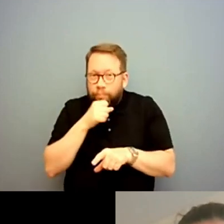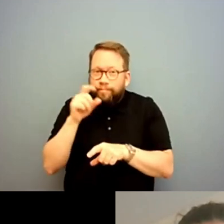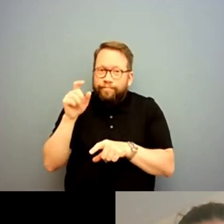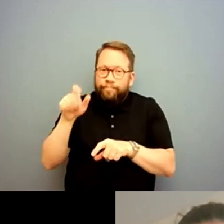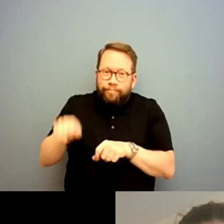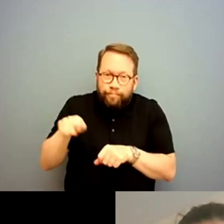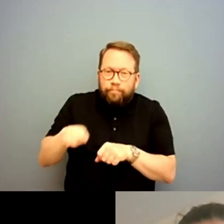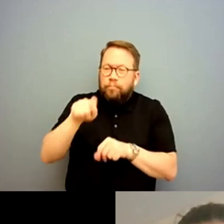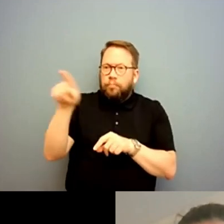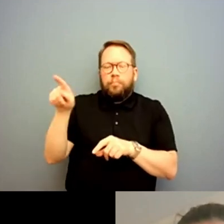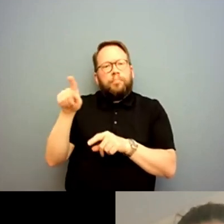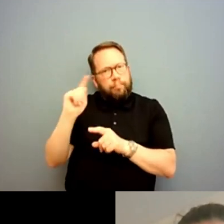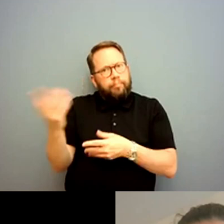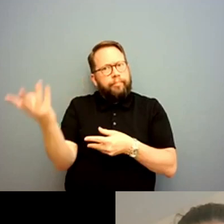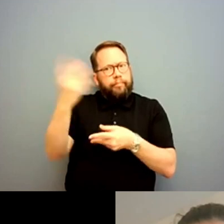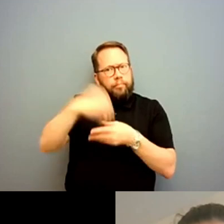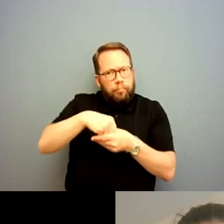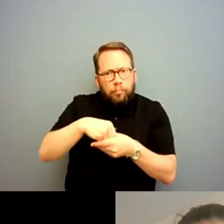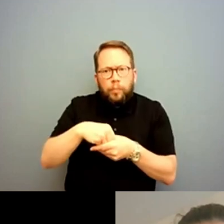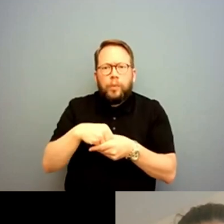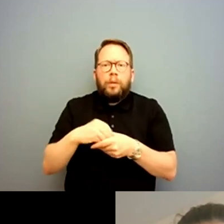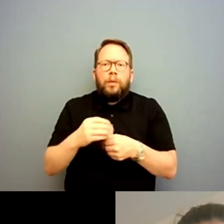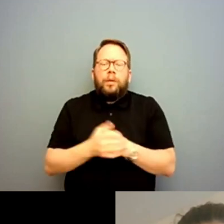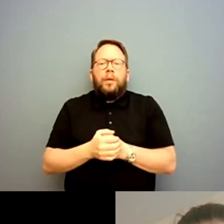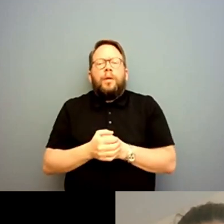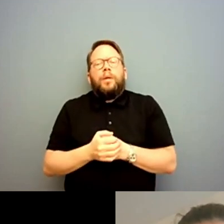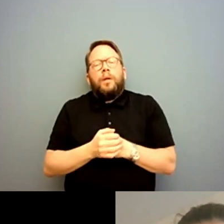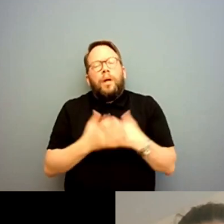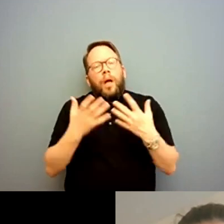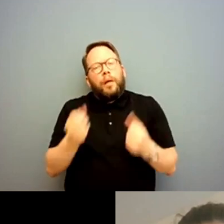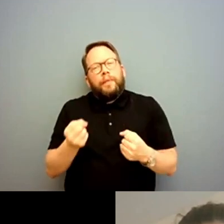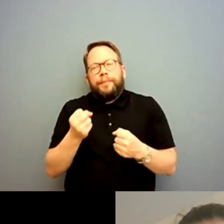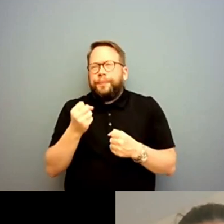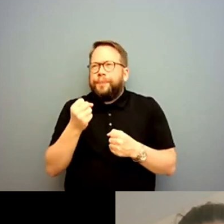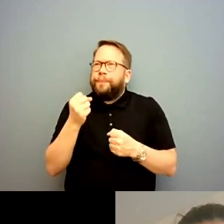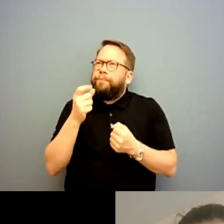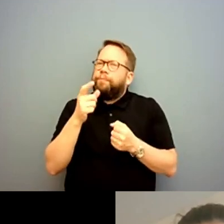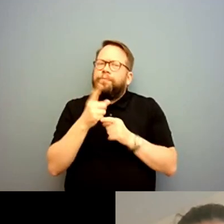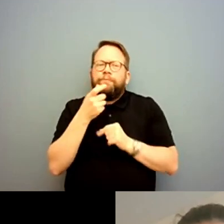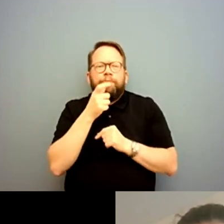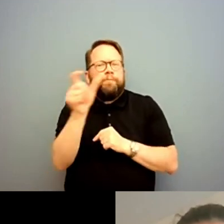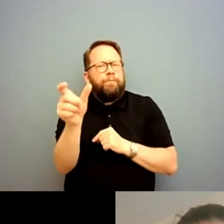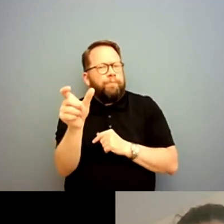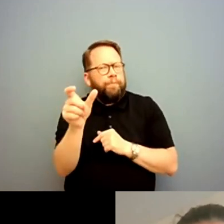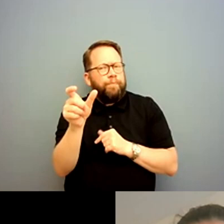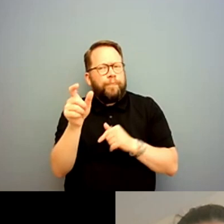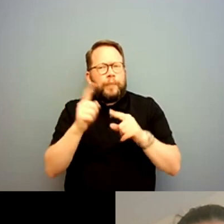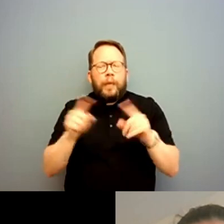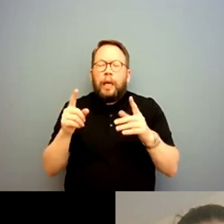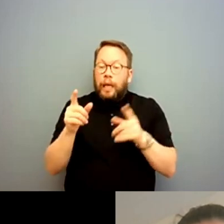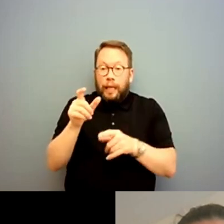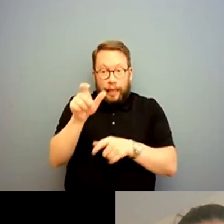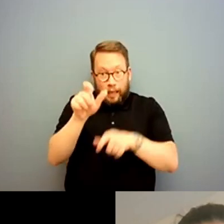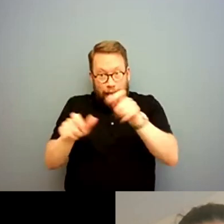a different line of evolution than the disability groups. Maybe the disability groups were a bit faster